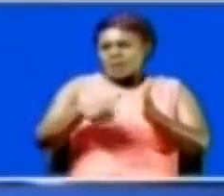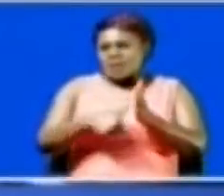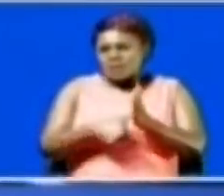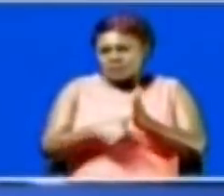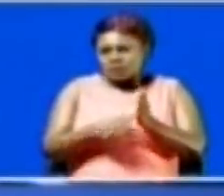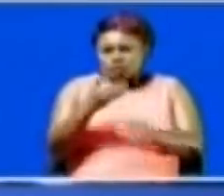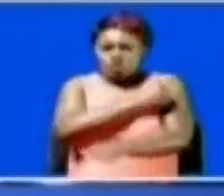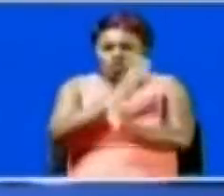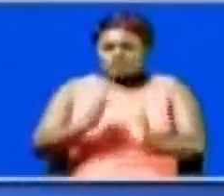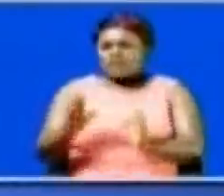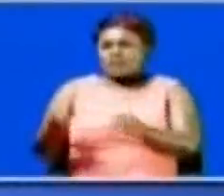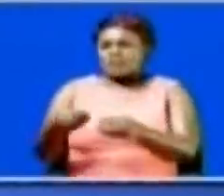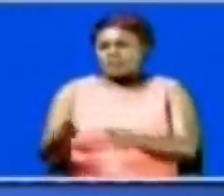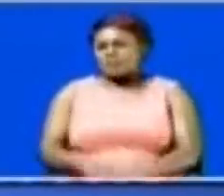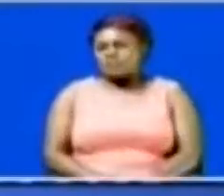administered by a doctor in the clinic.